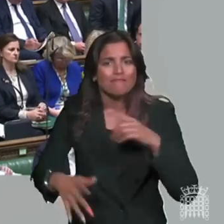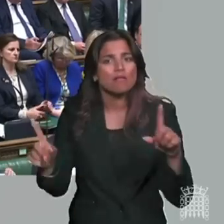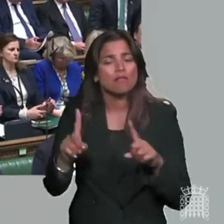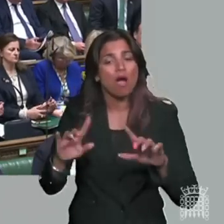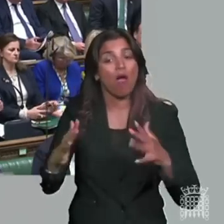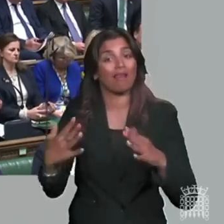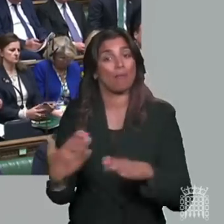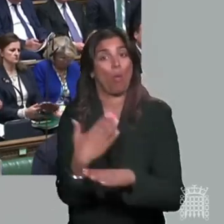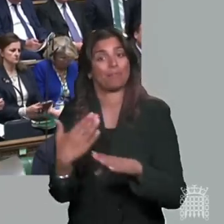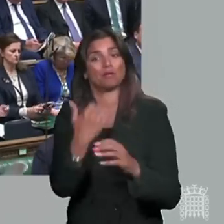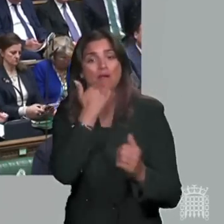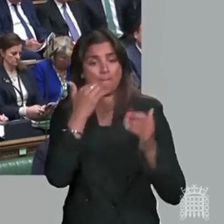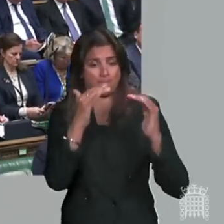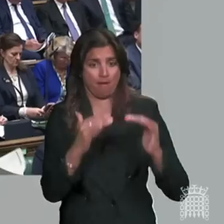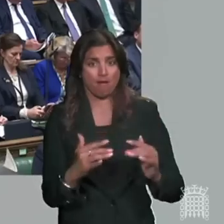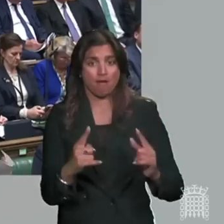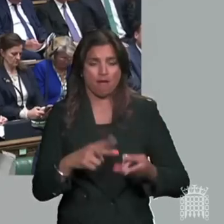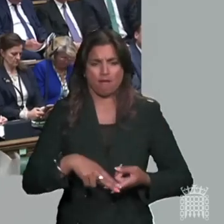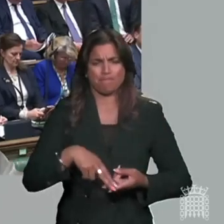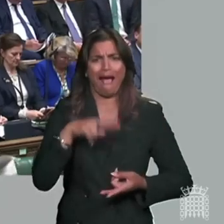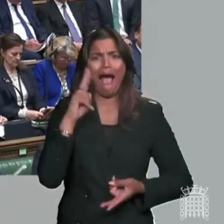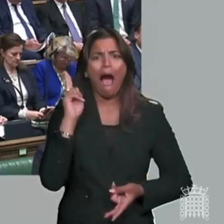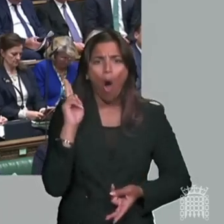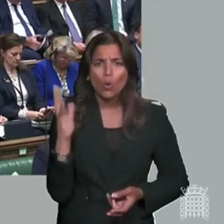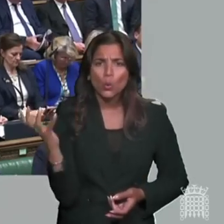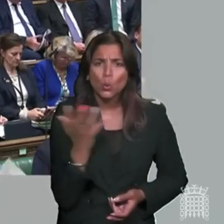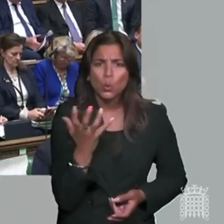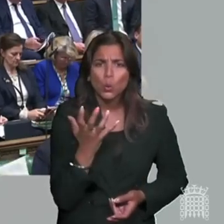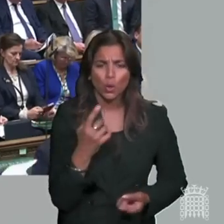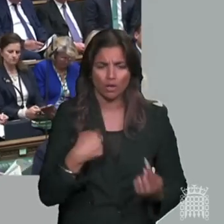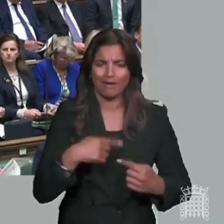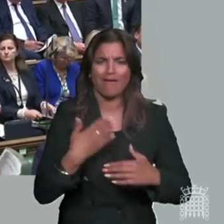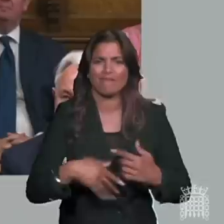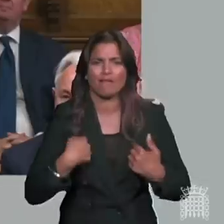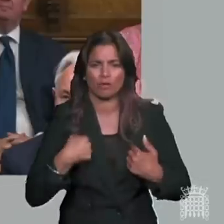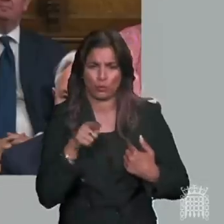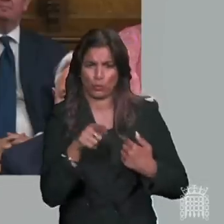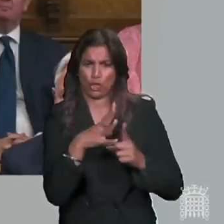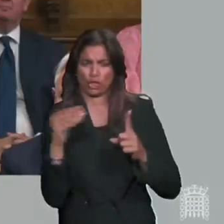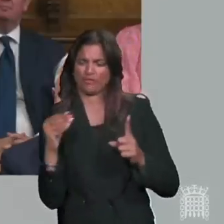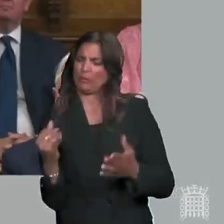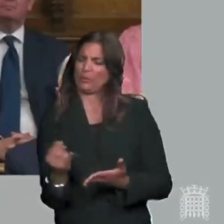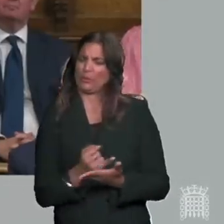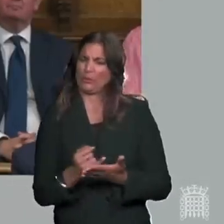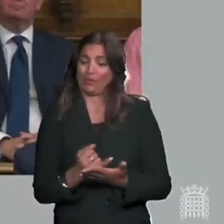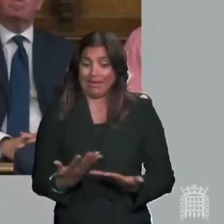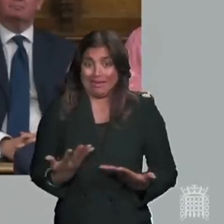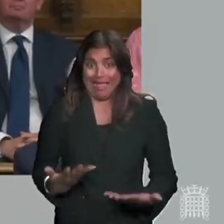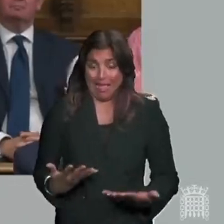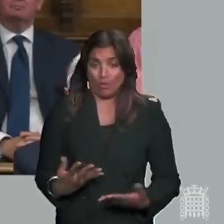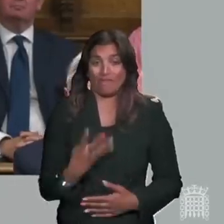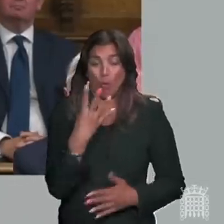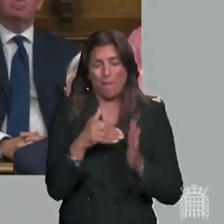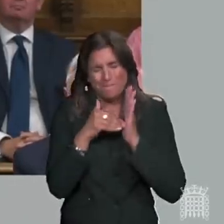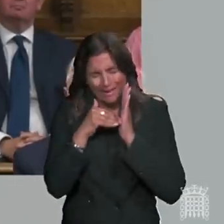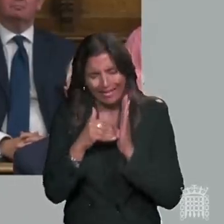in. And figures released yesterday show that there are now 4 million more people in work than